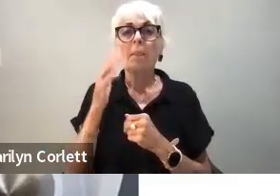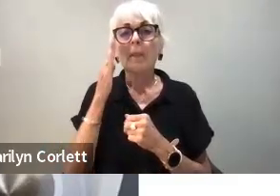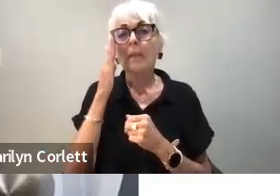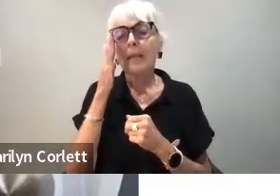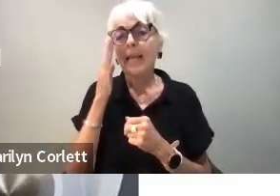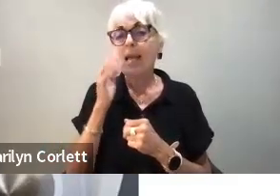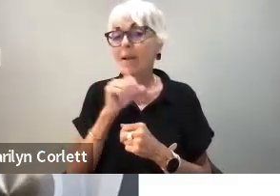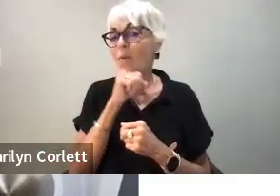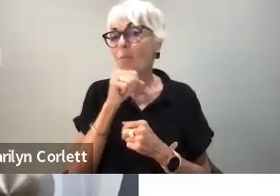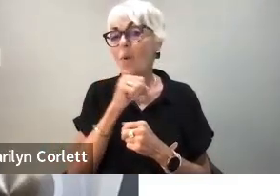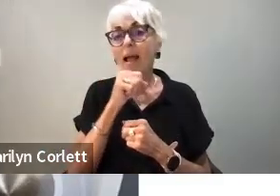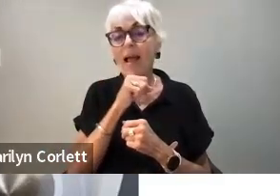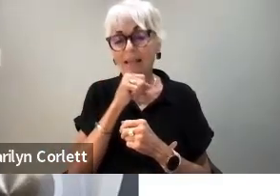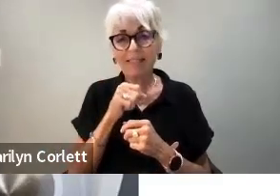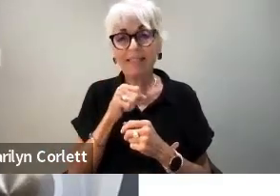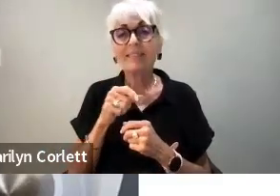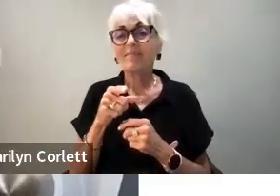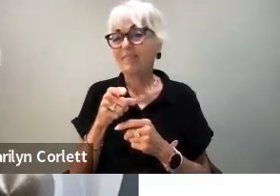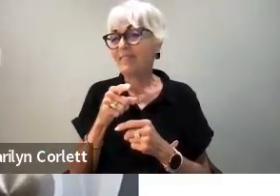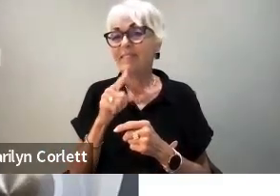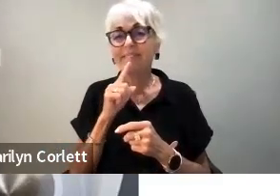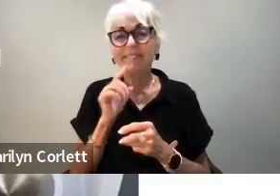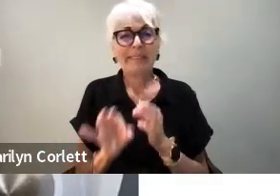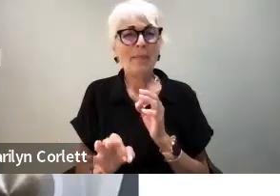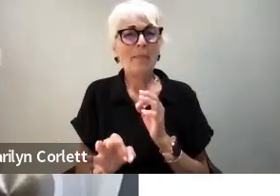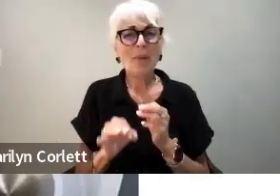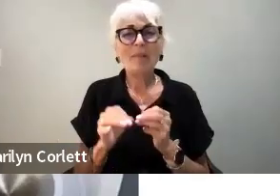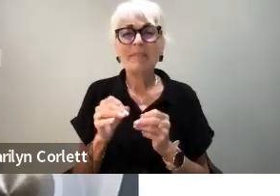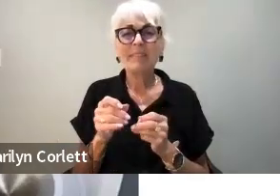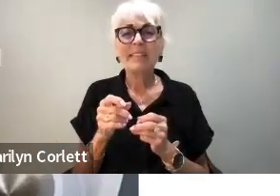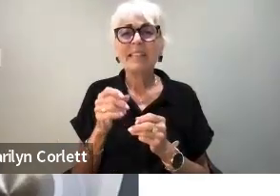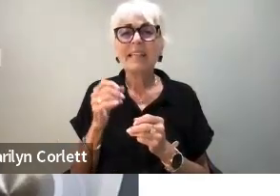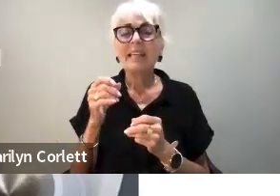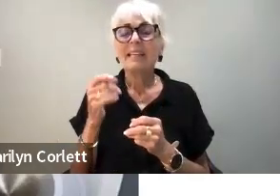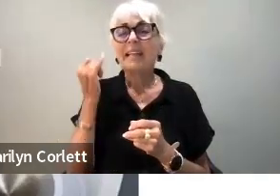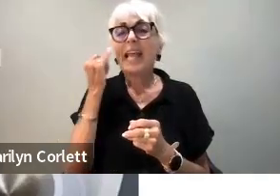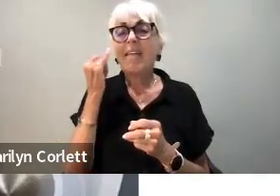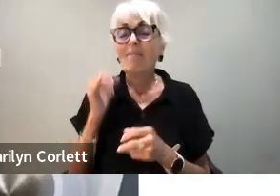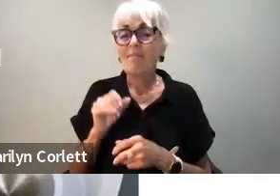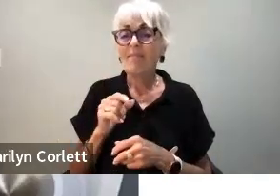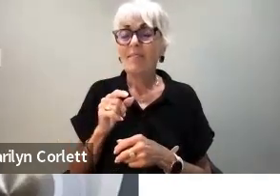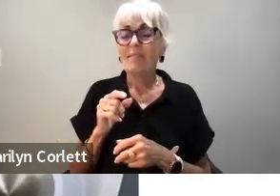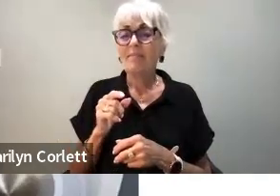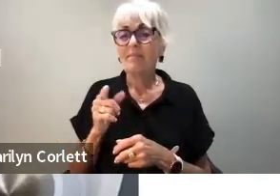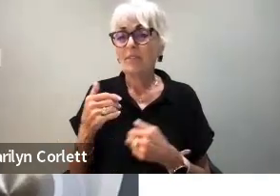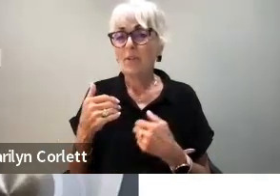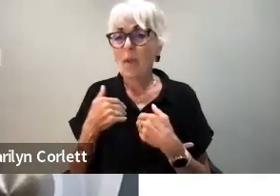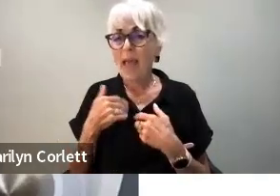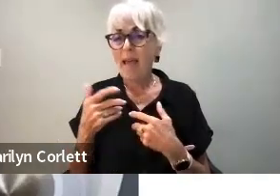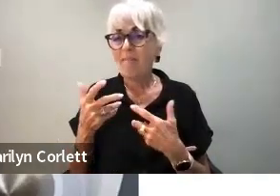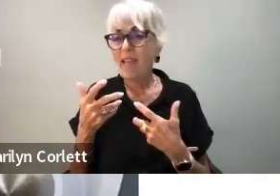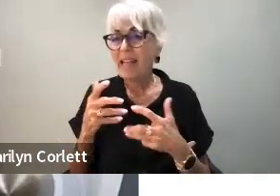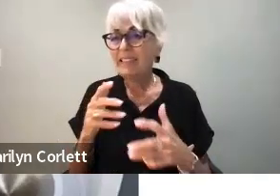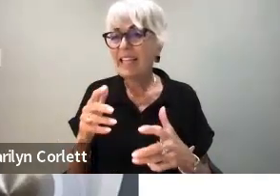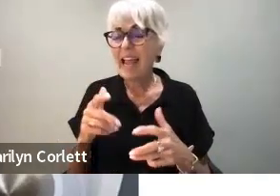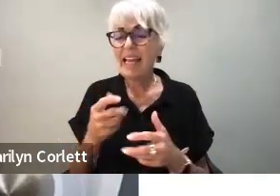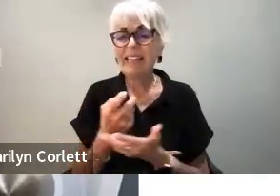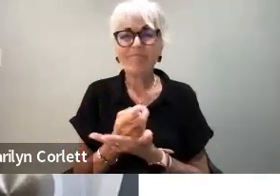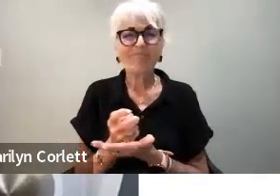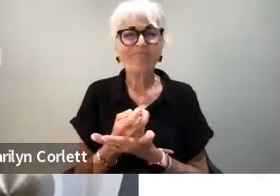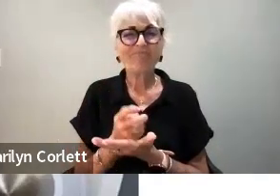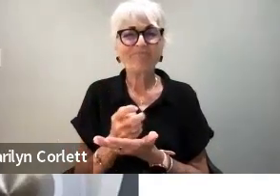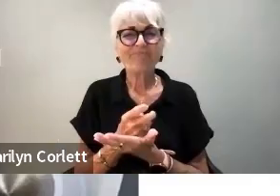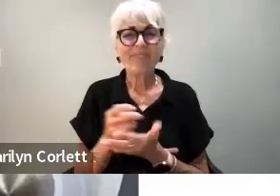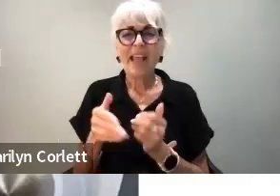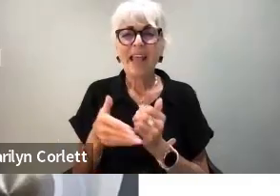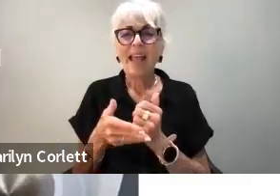as a rock can be a form of AT. If you have anxiety or if you enjoy fidgeting to help calm your body or stimulate